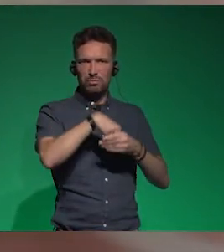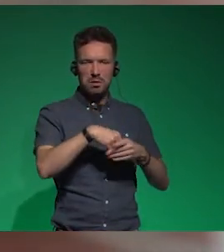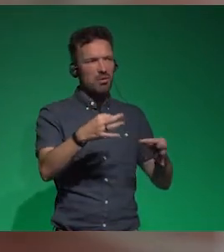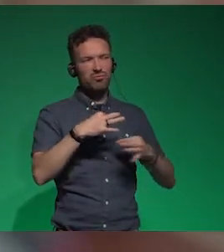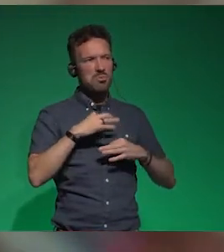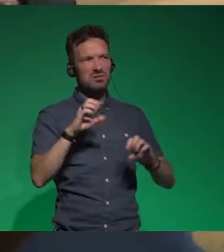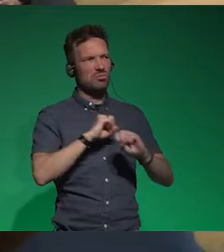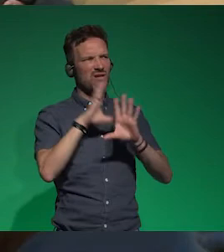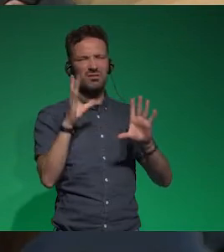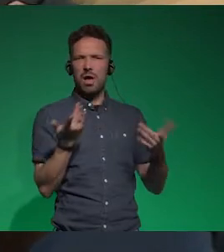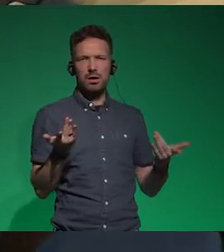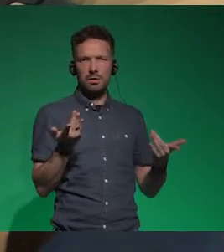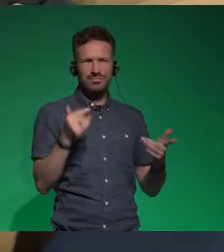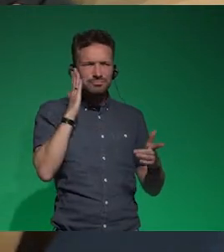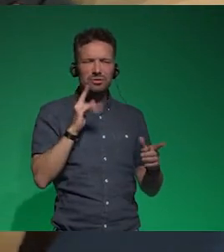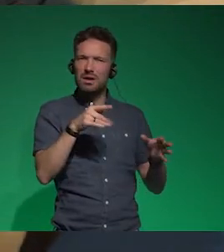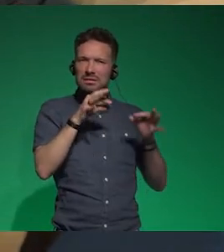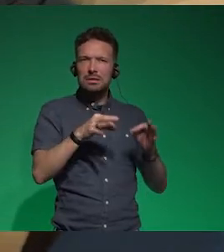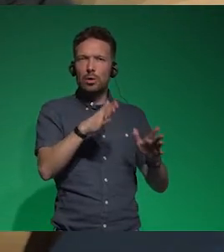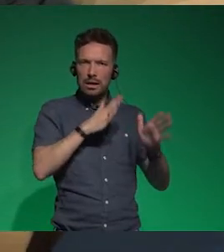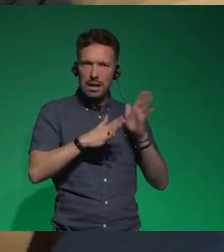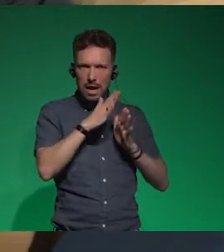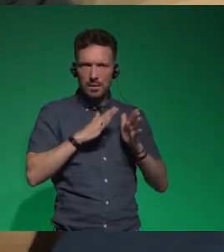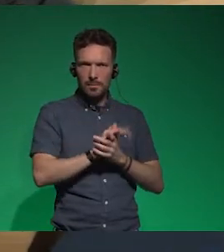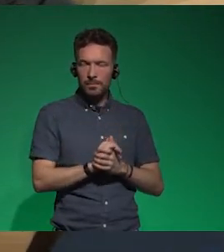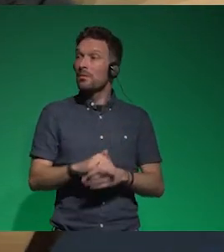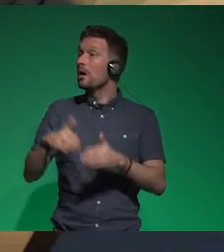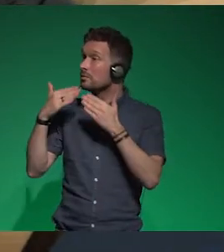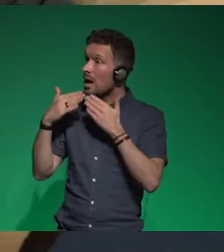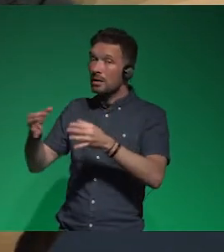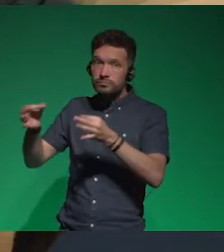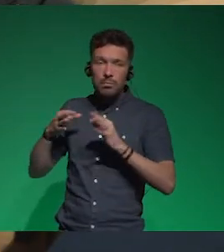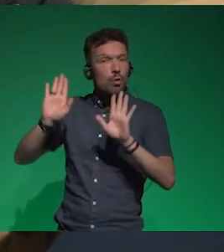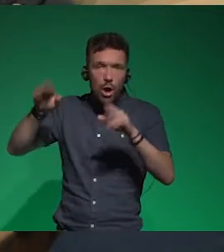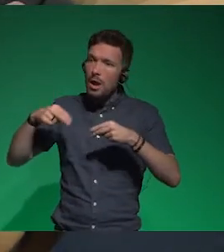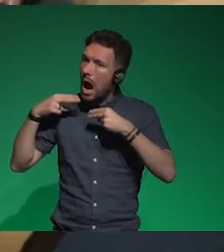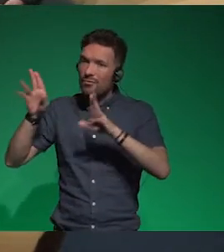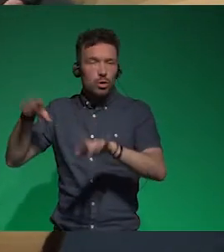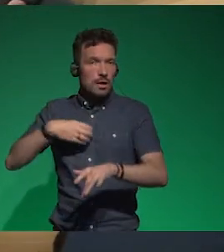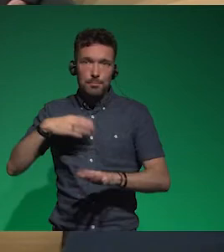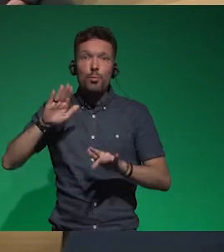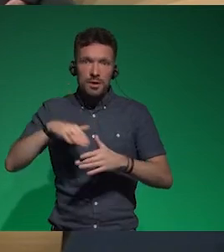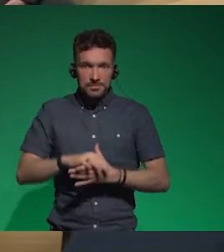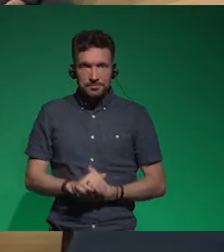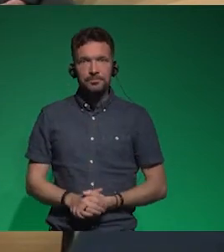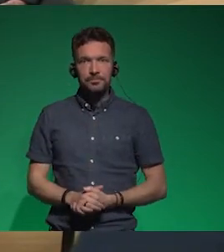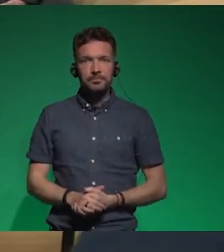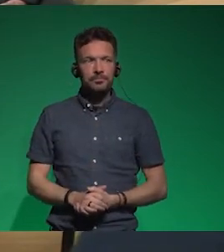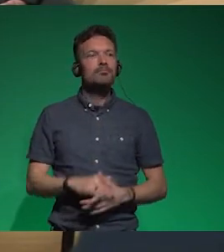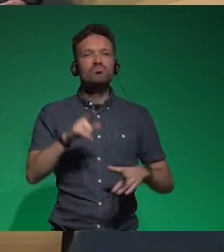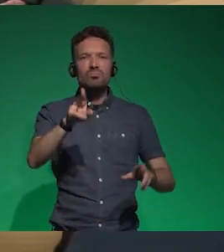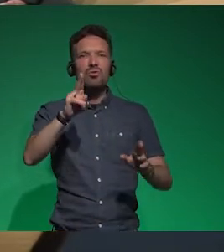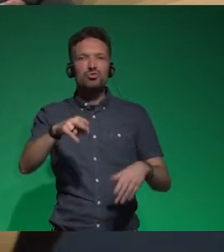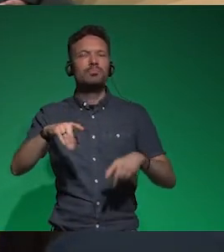Yes, thanks for this question. I'm happy to get into that. Well, CO2 is a major greenhouse gas. It's actually the most important anthropogenic